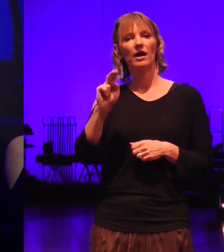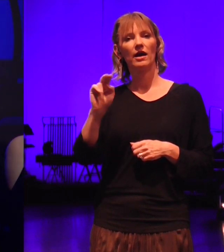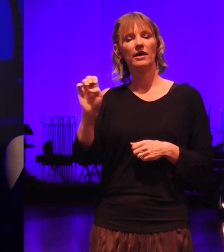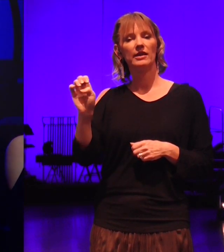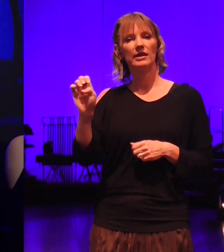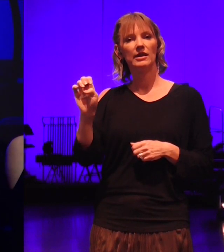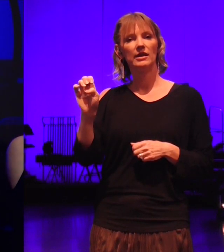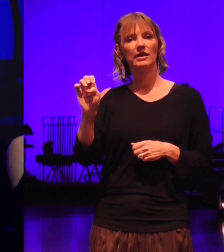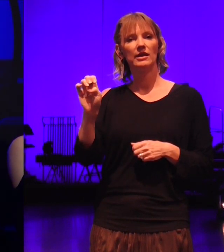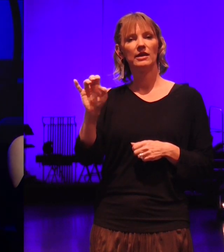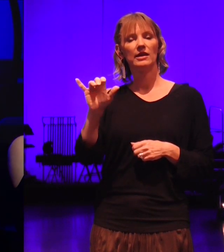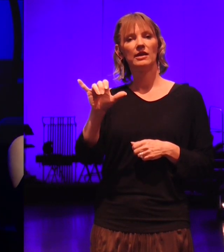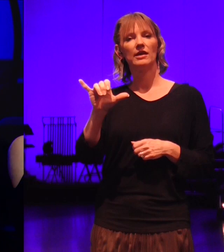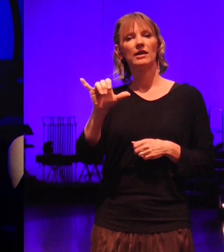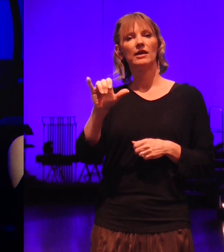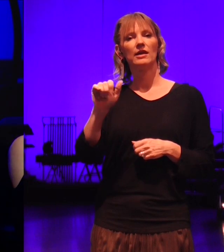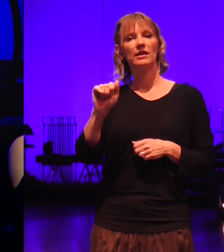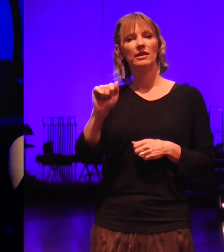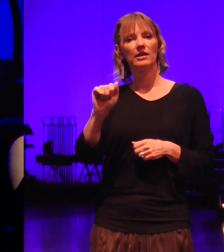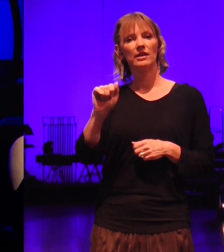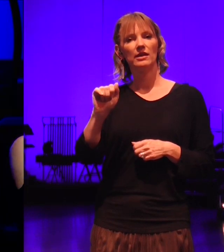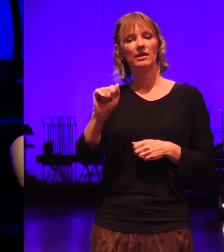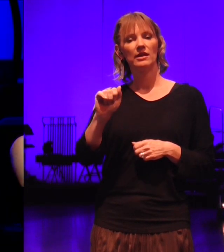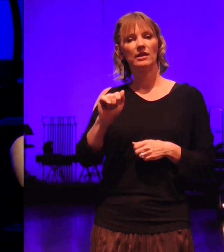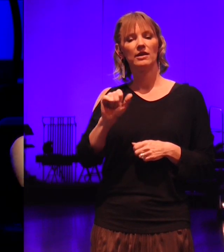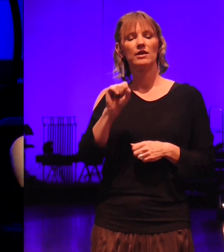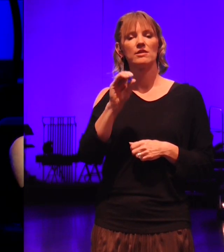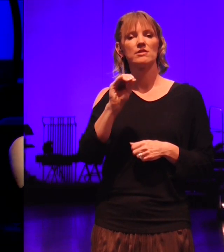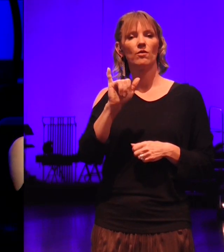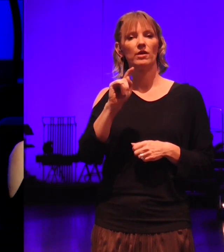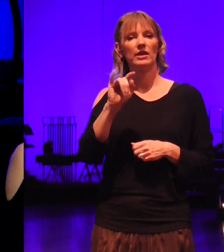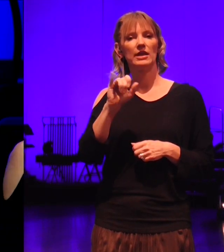Yagani. And so it is.